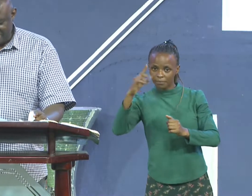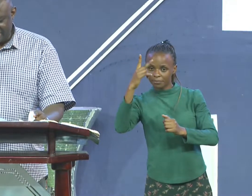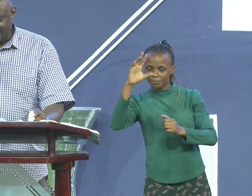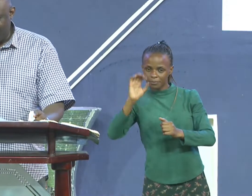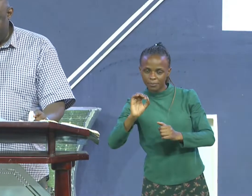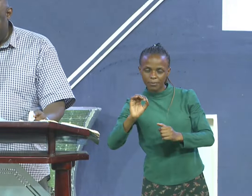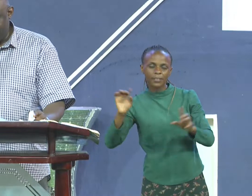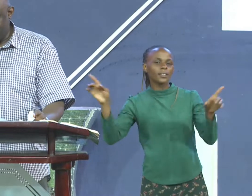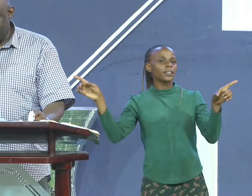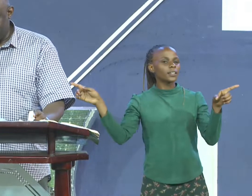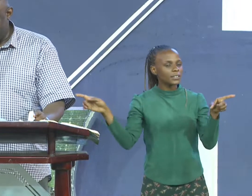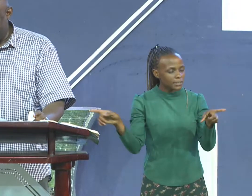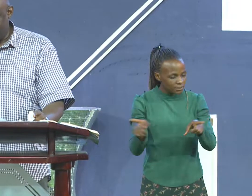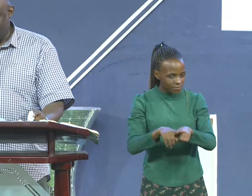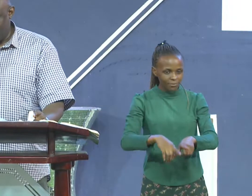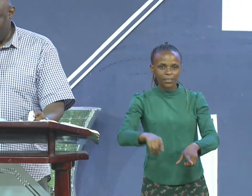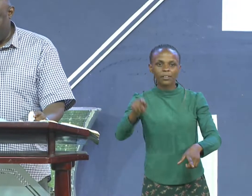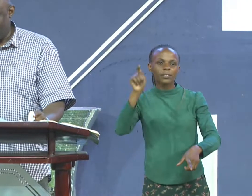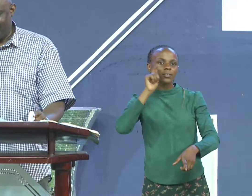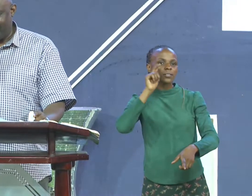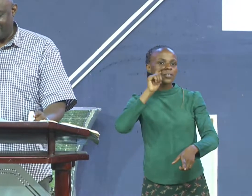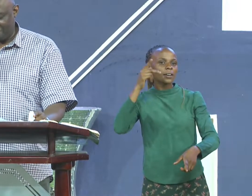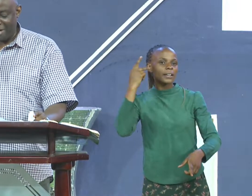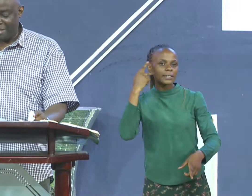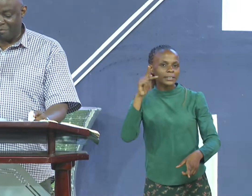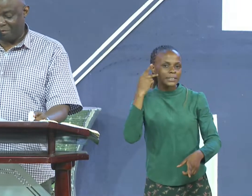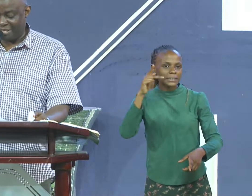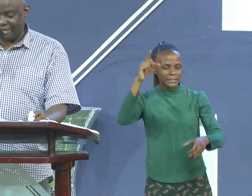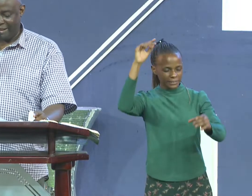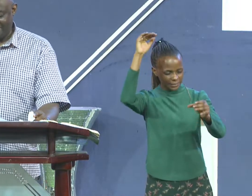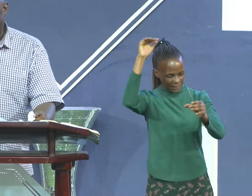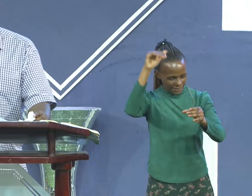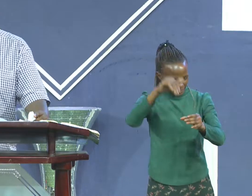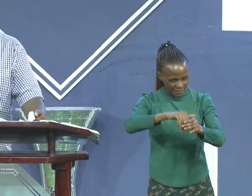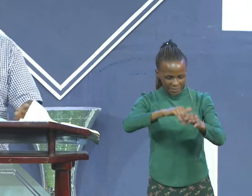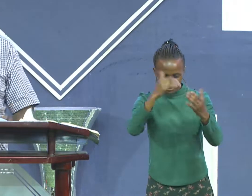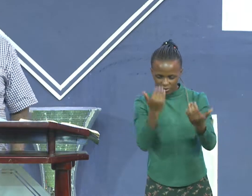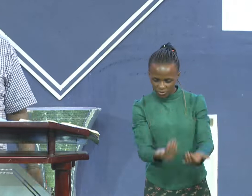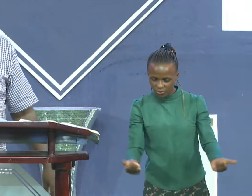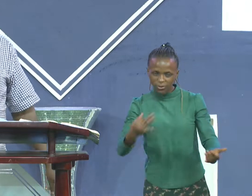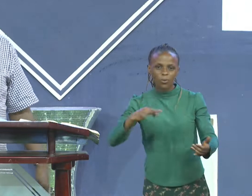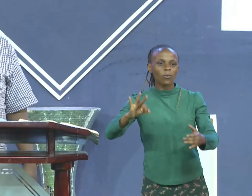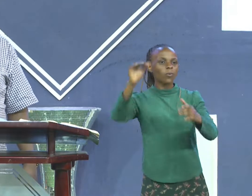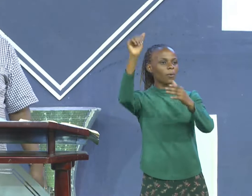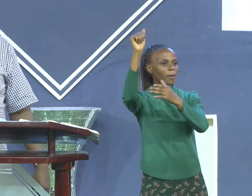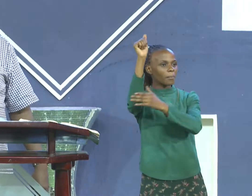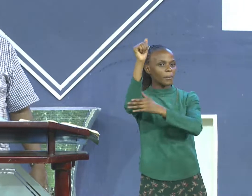the Perizzites are among the descendants of Abraham that were in the promised land. I